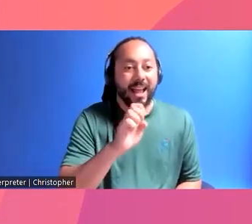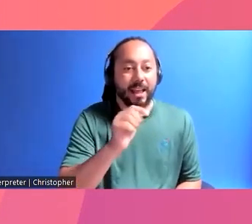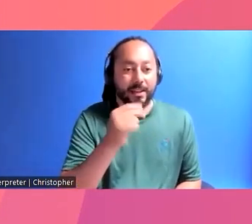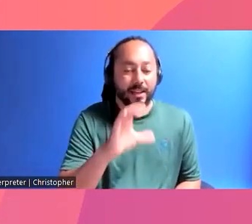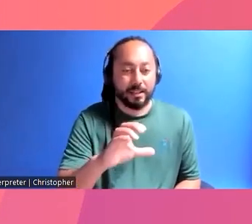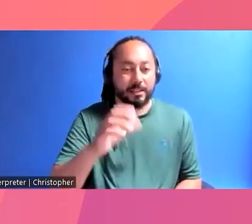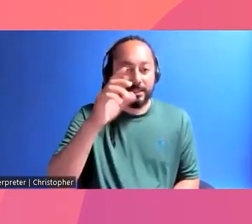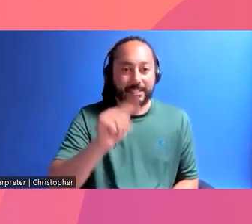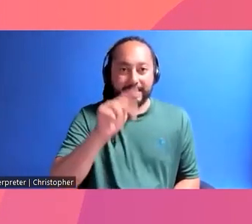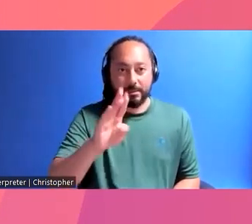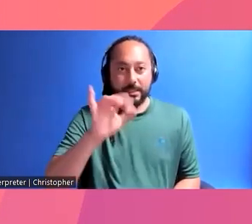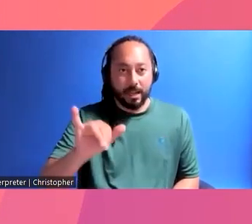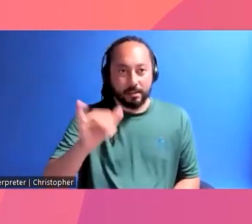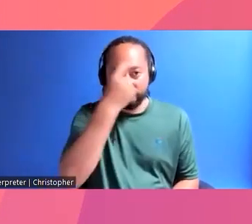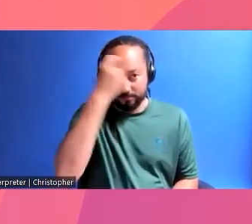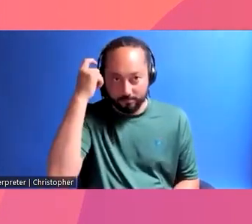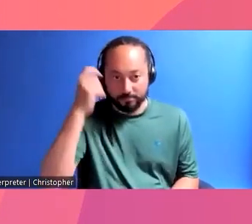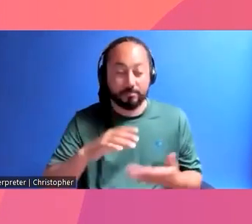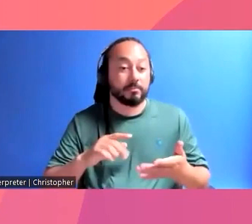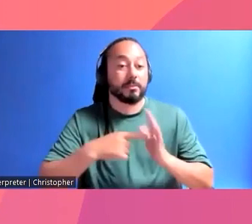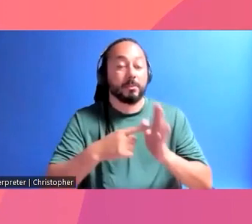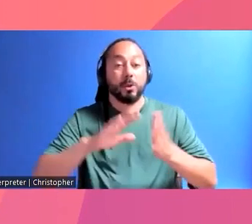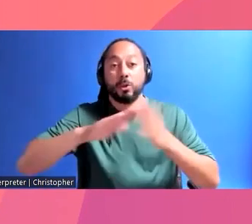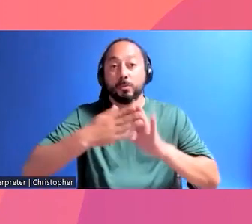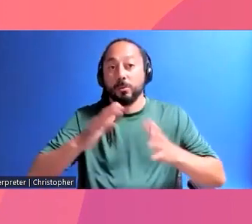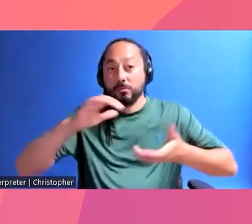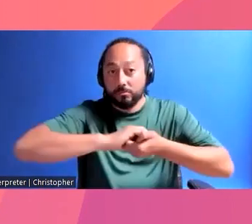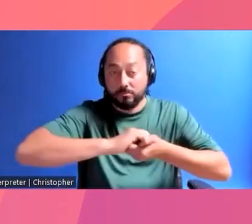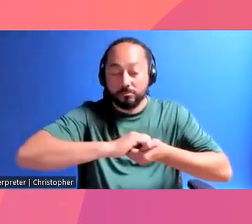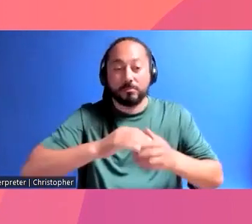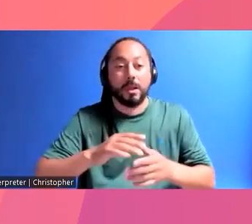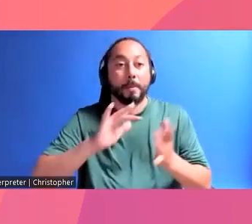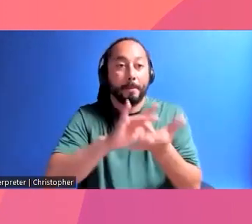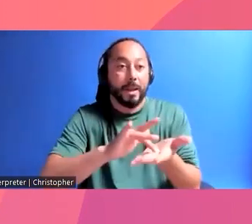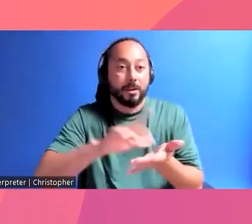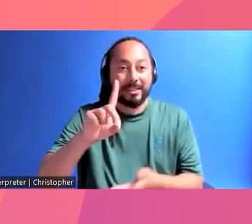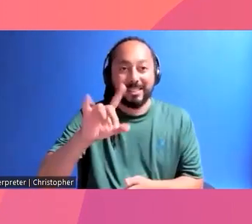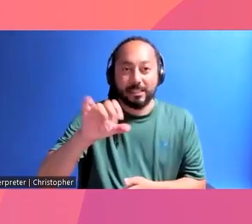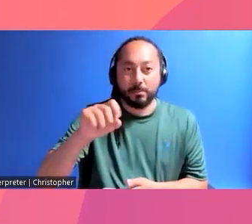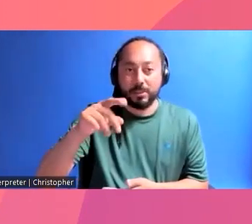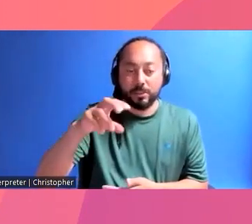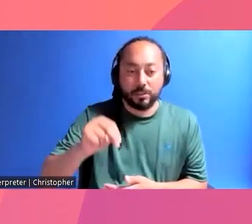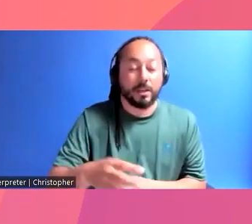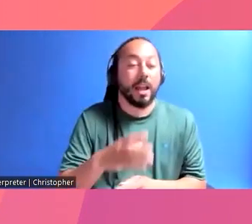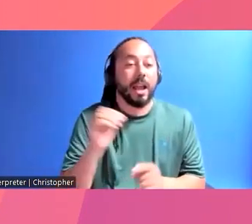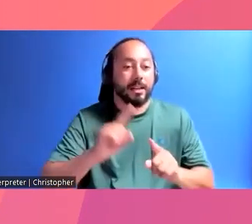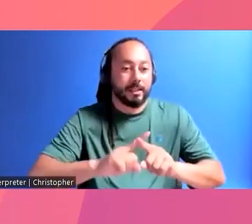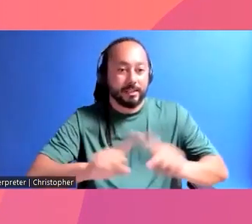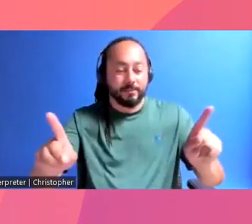as community integration, medical disposition, and differential care and treatment.